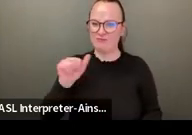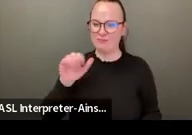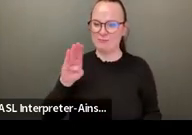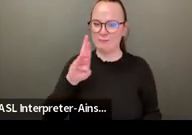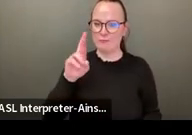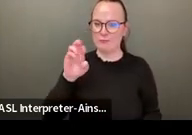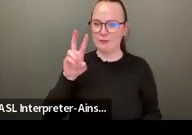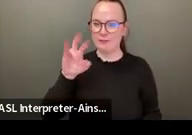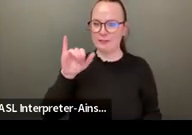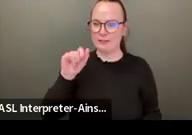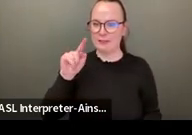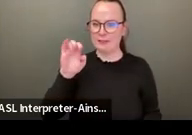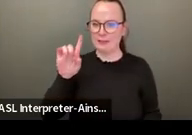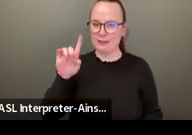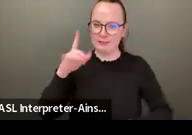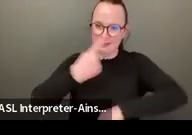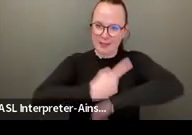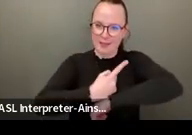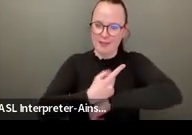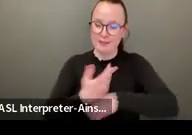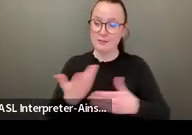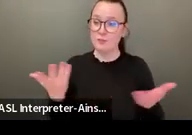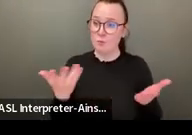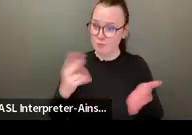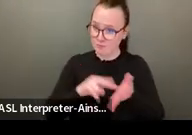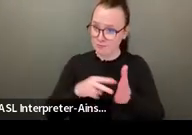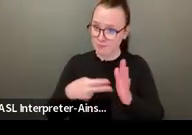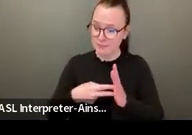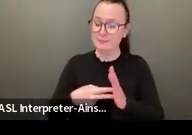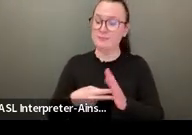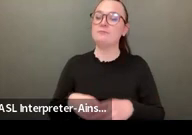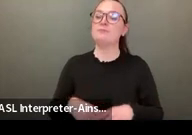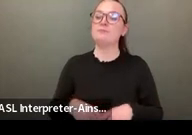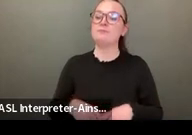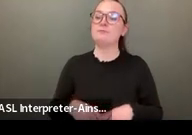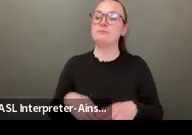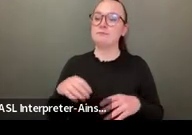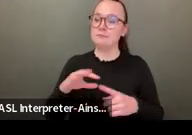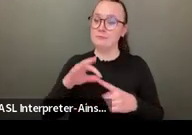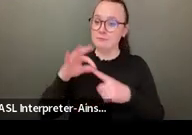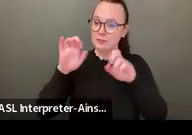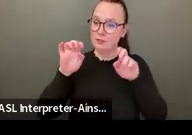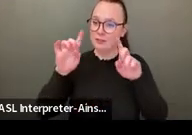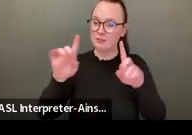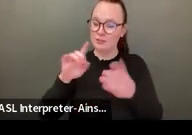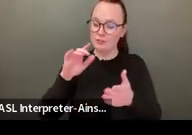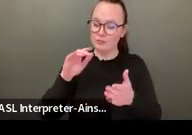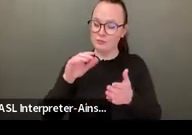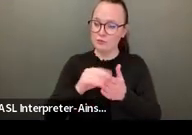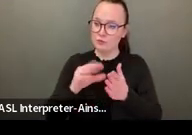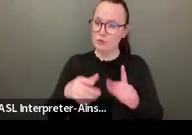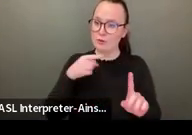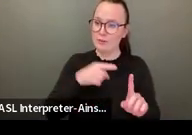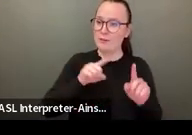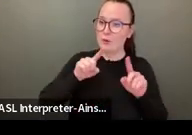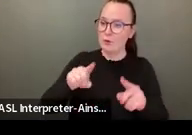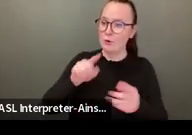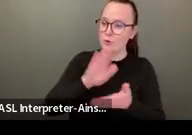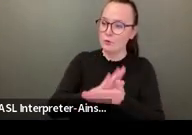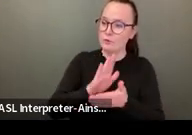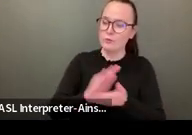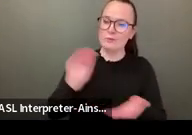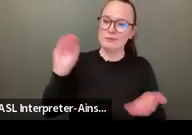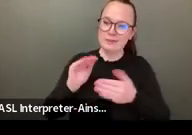is a day where a special ed student goes to school for less time than their peers.